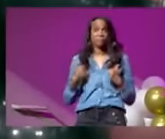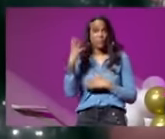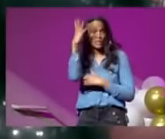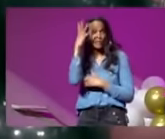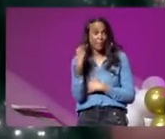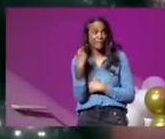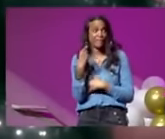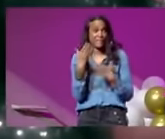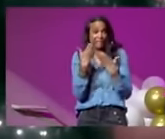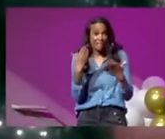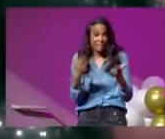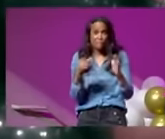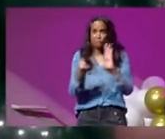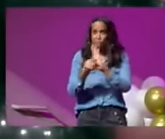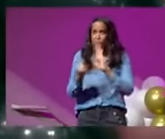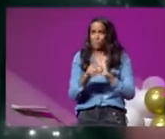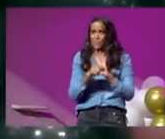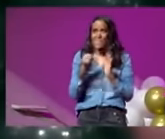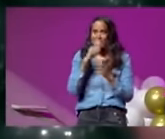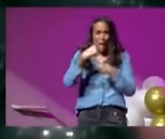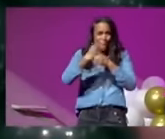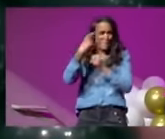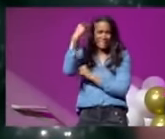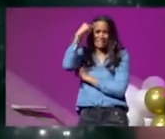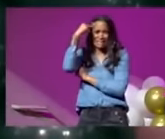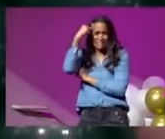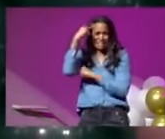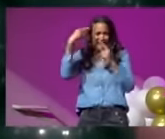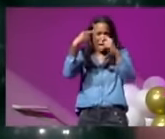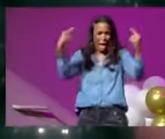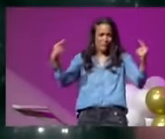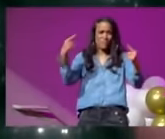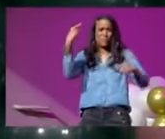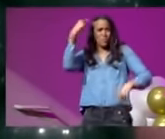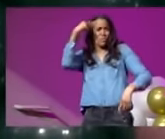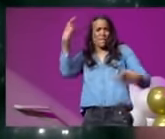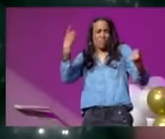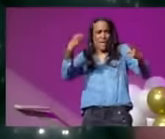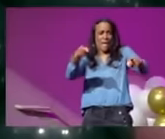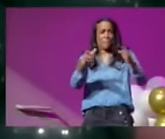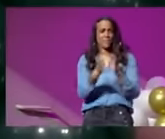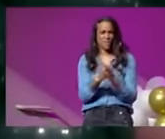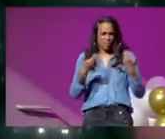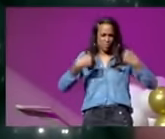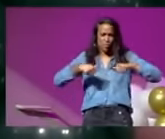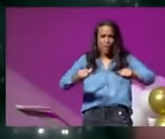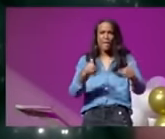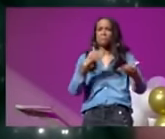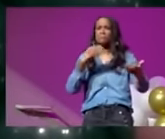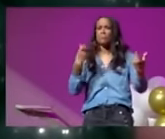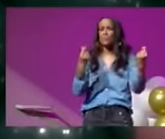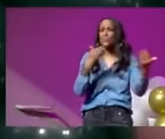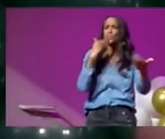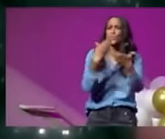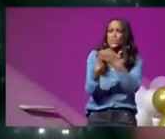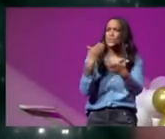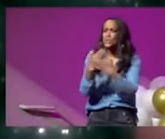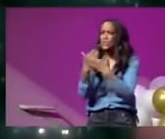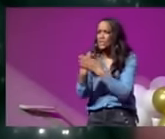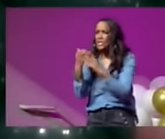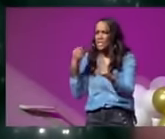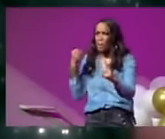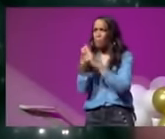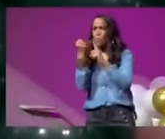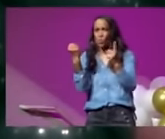with stuff that makes no sense. Contradictions where here you are trying to do good, and that's when life